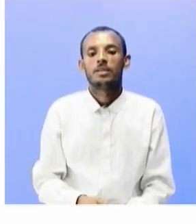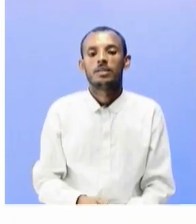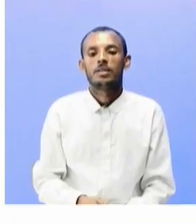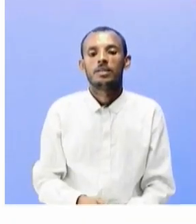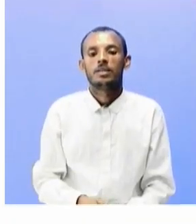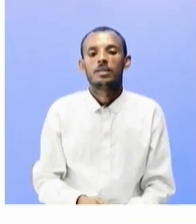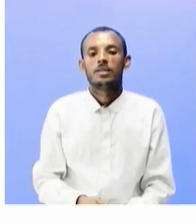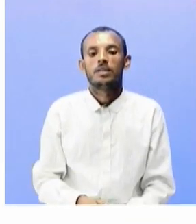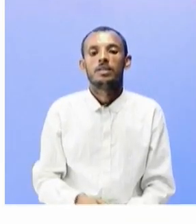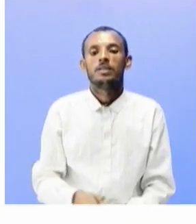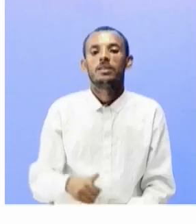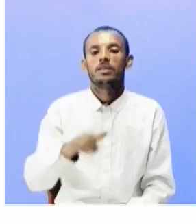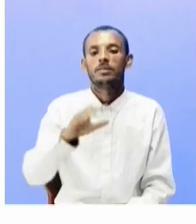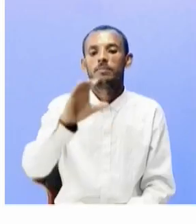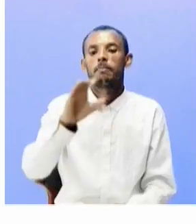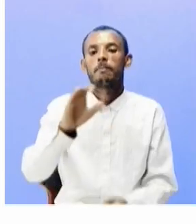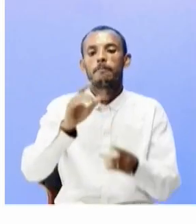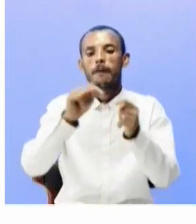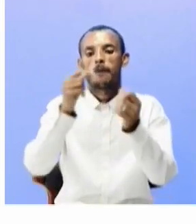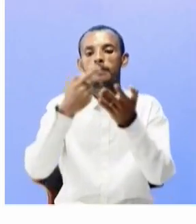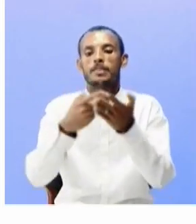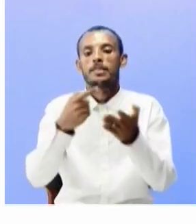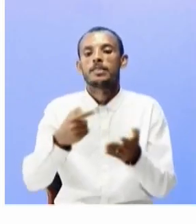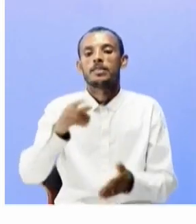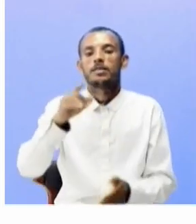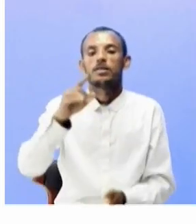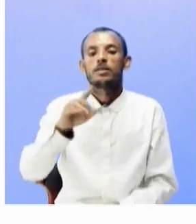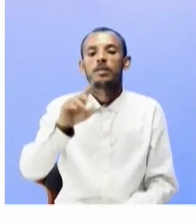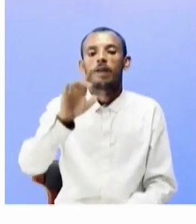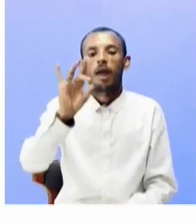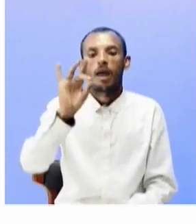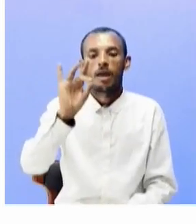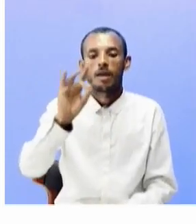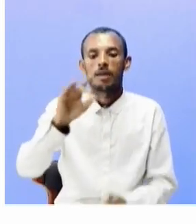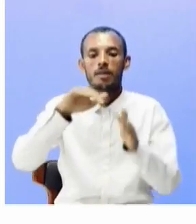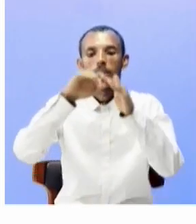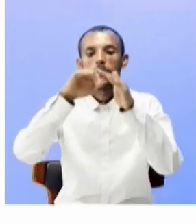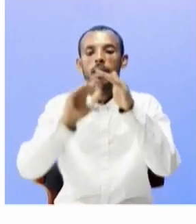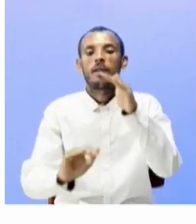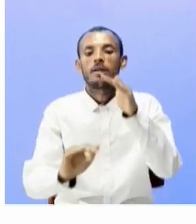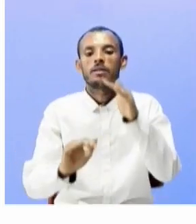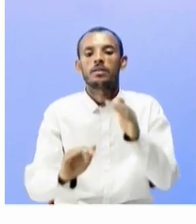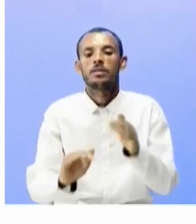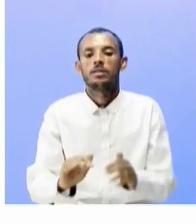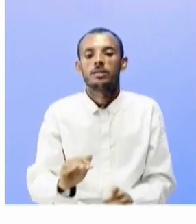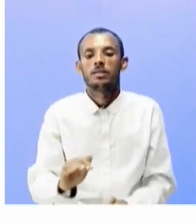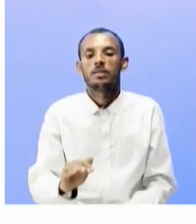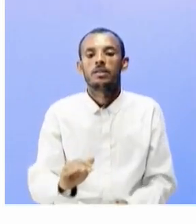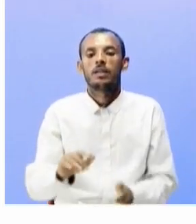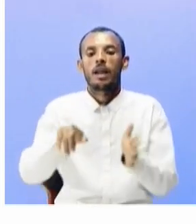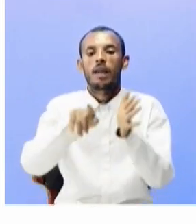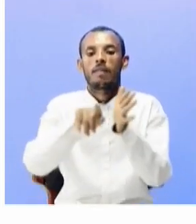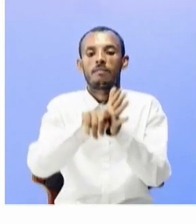Try this one. 8 minus